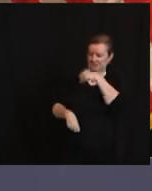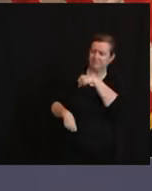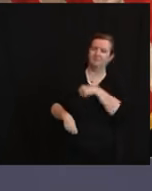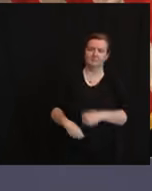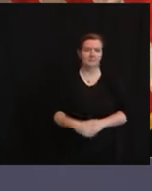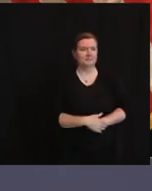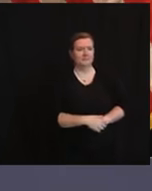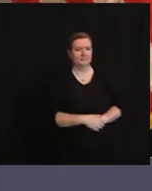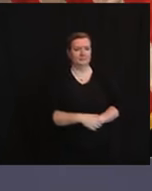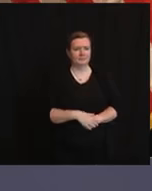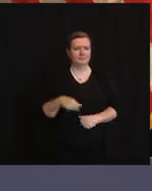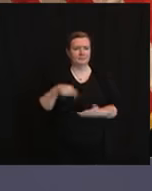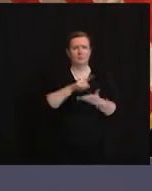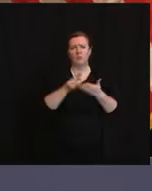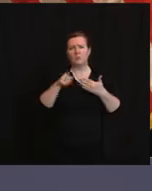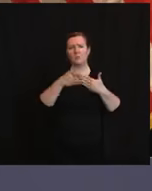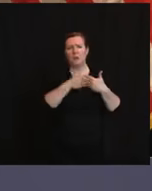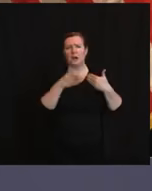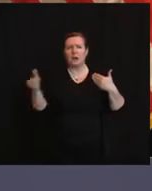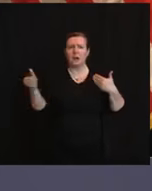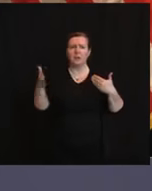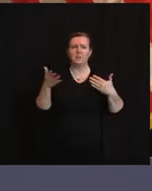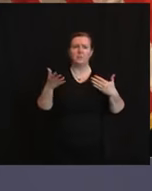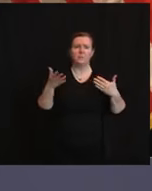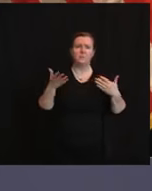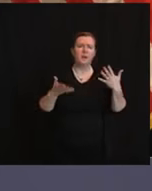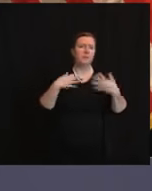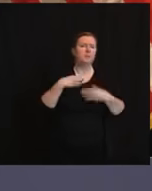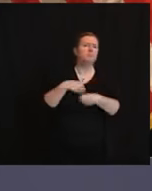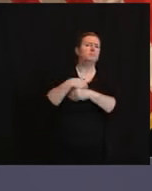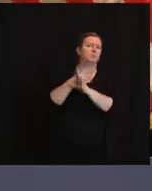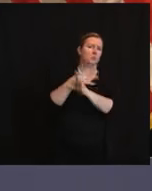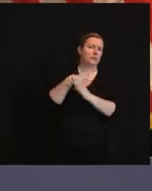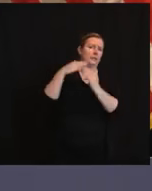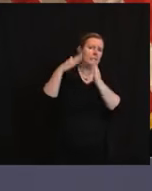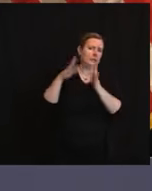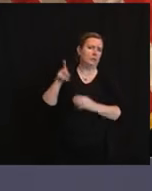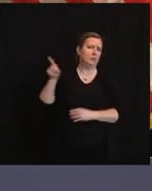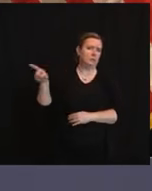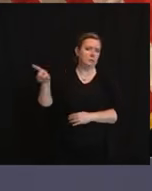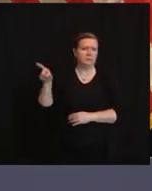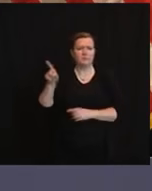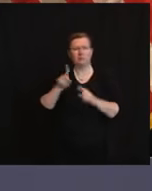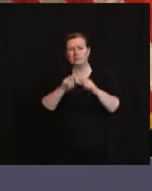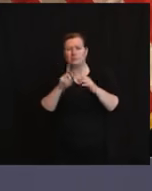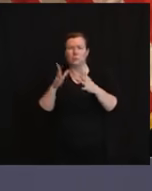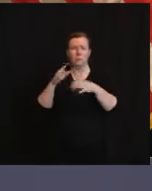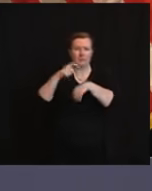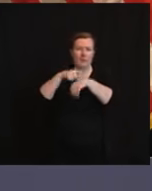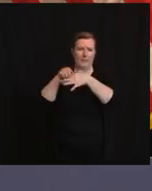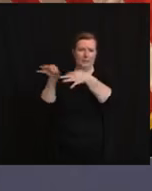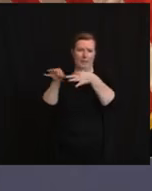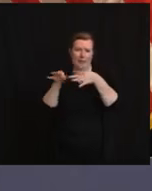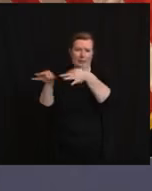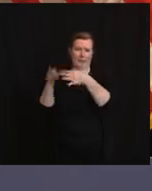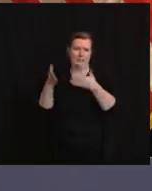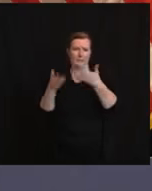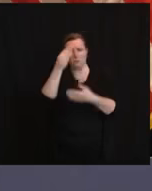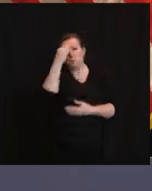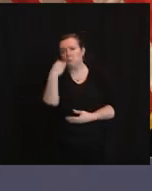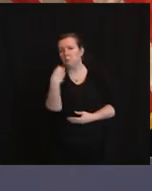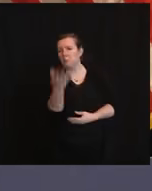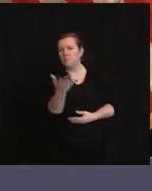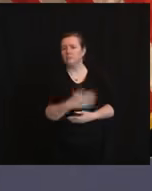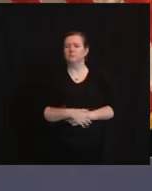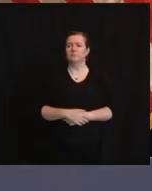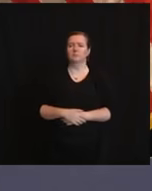week. We may have a few, depending on White House VTCs and whatnot. That may shift a little bit as the week goes on. But unless you hear